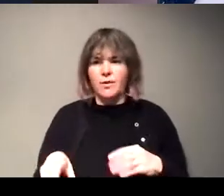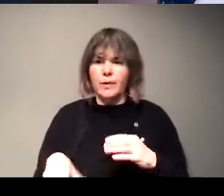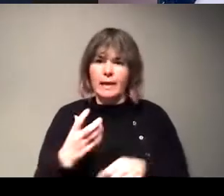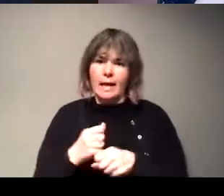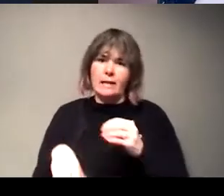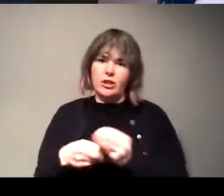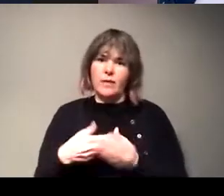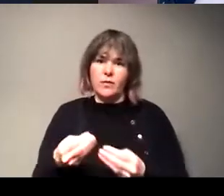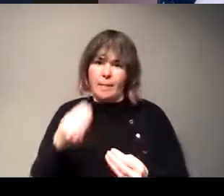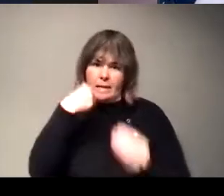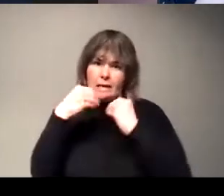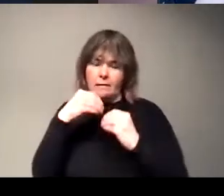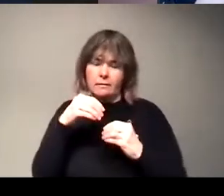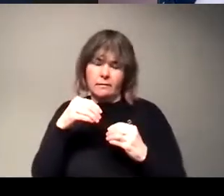So